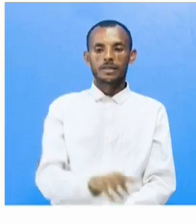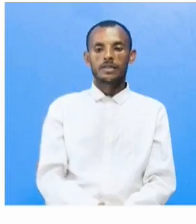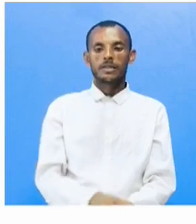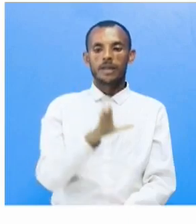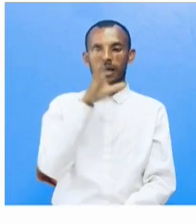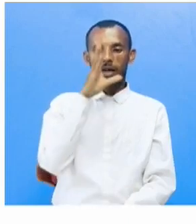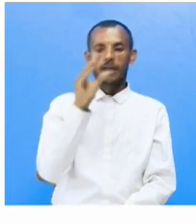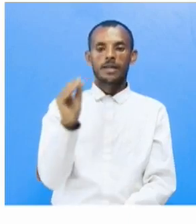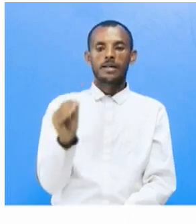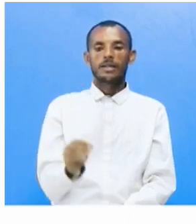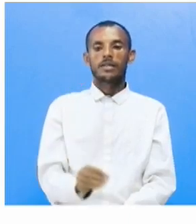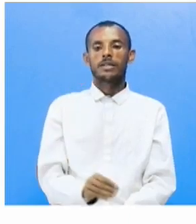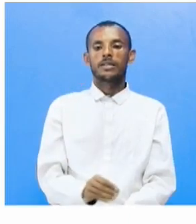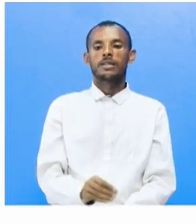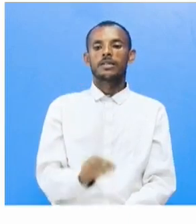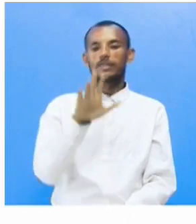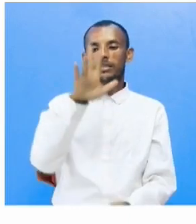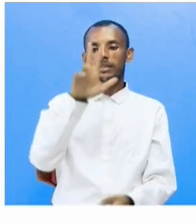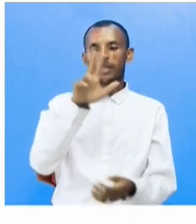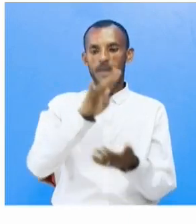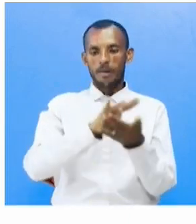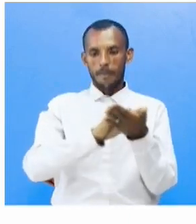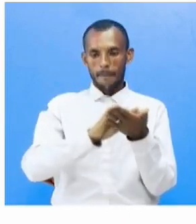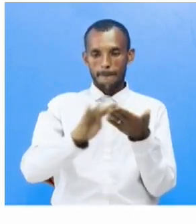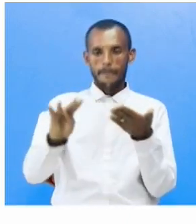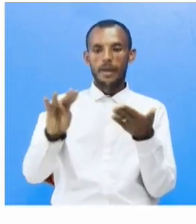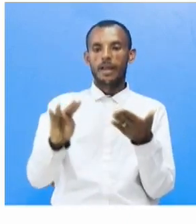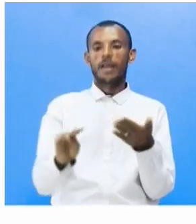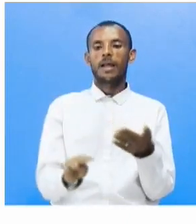and this one is 3,